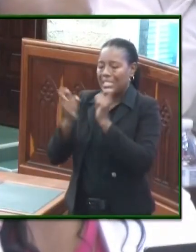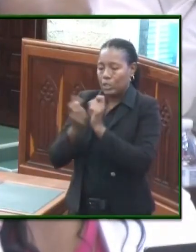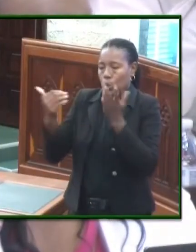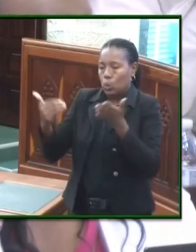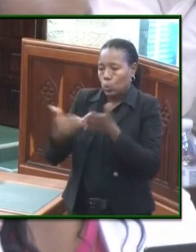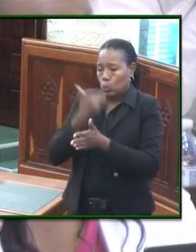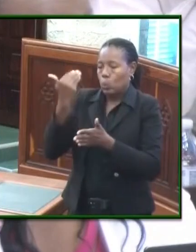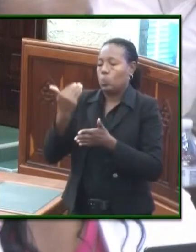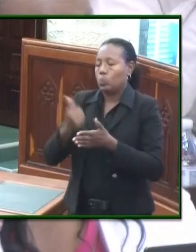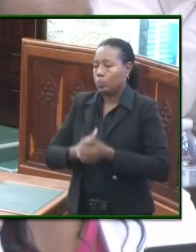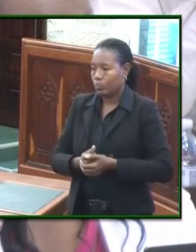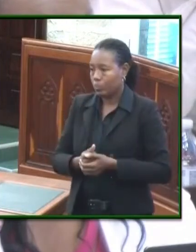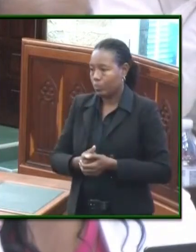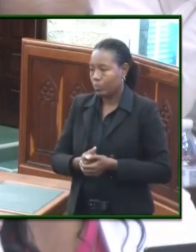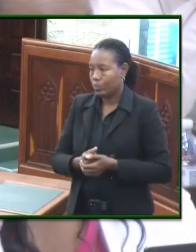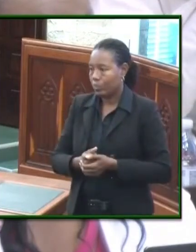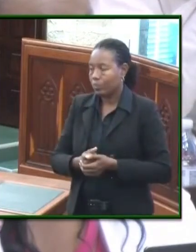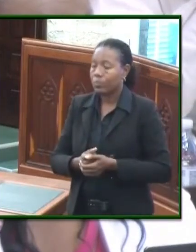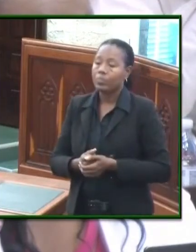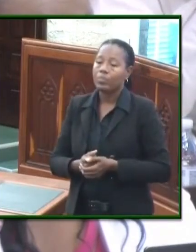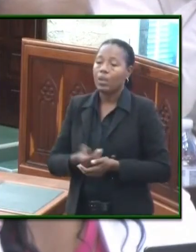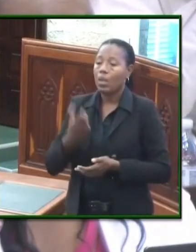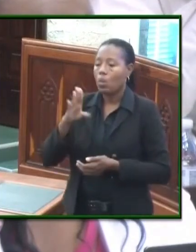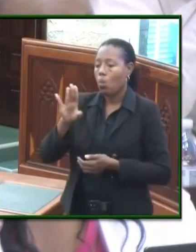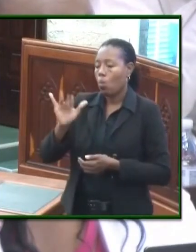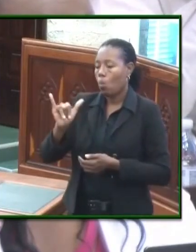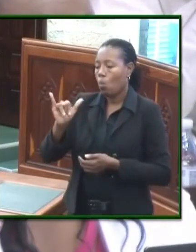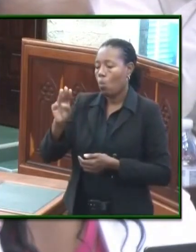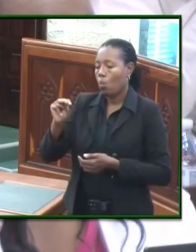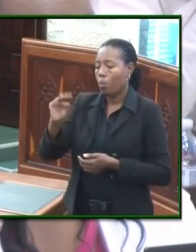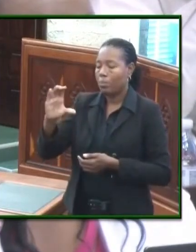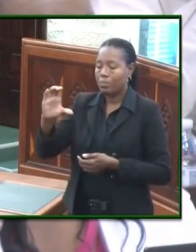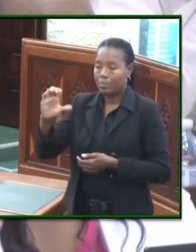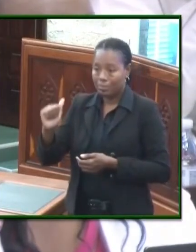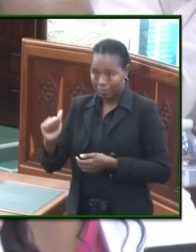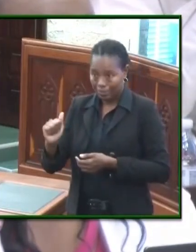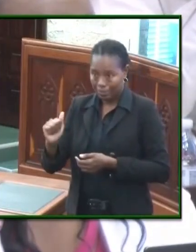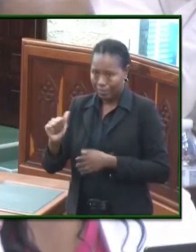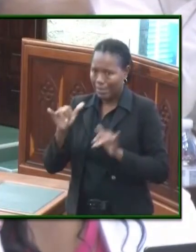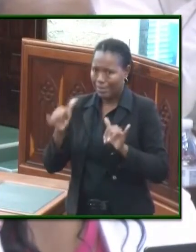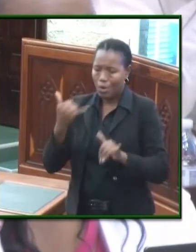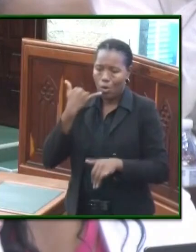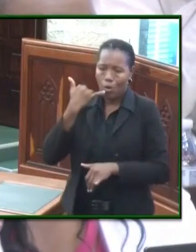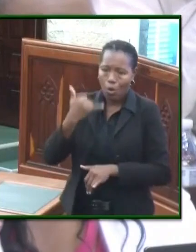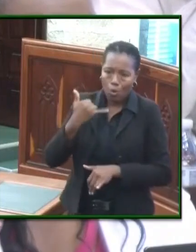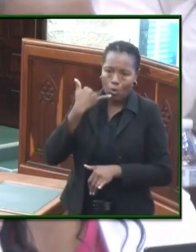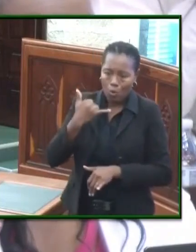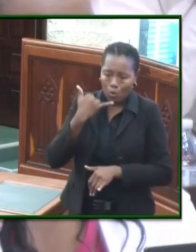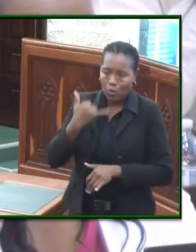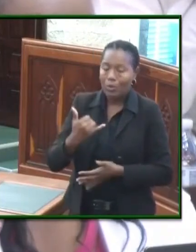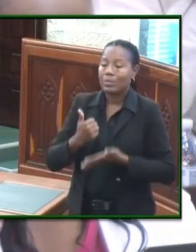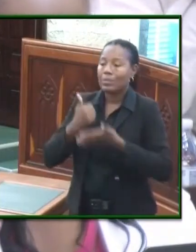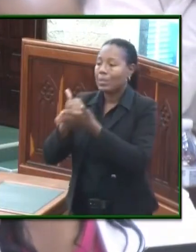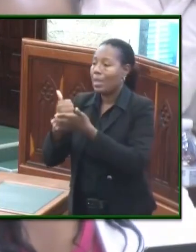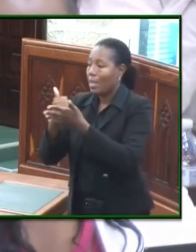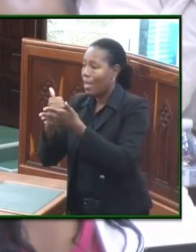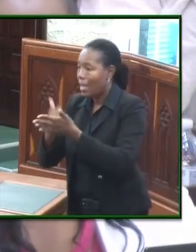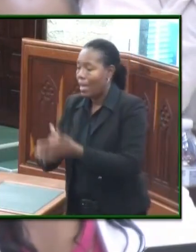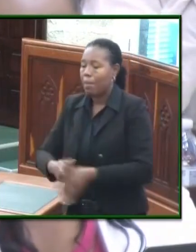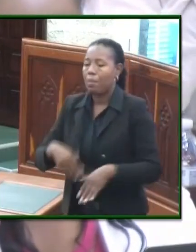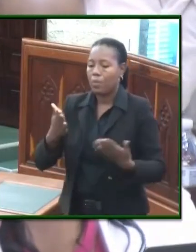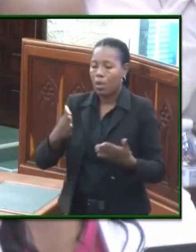location. Also at YMCA, actually YMCA still calls us for assistance for painting of their